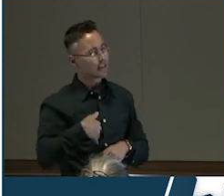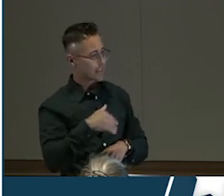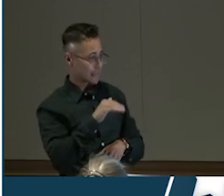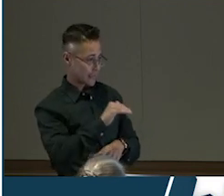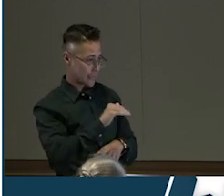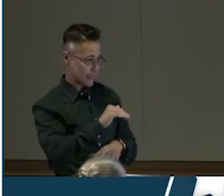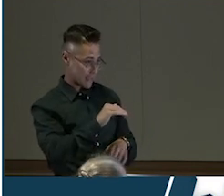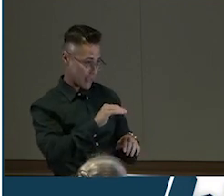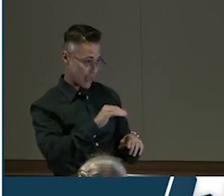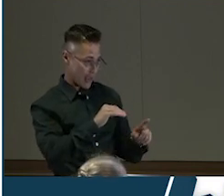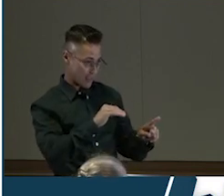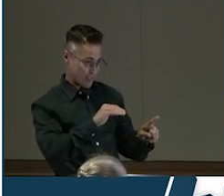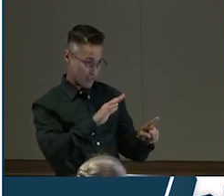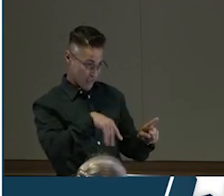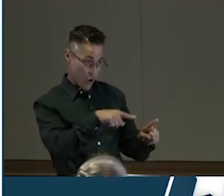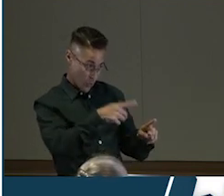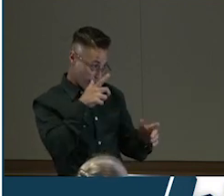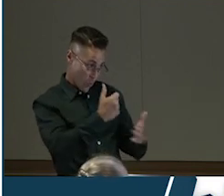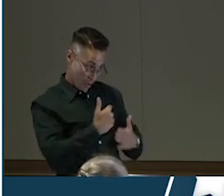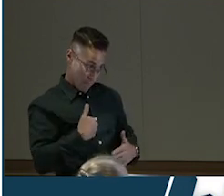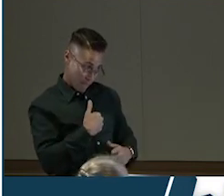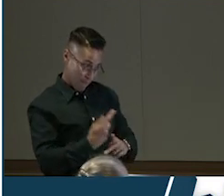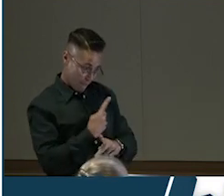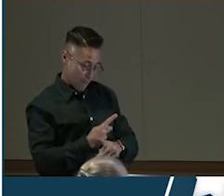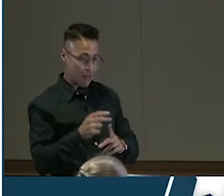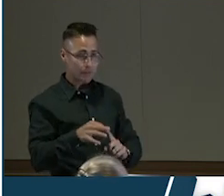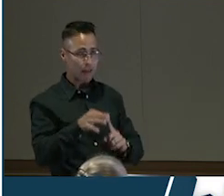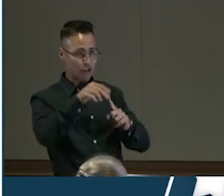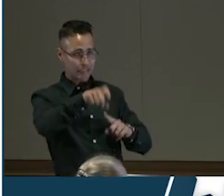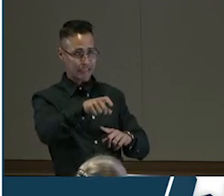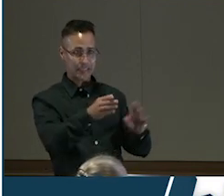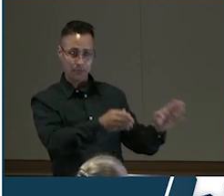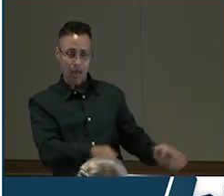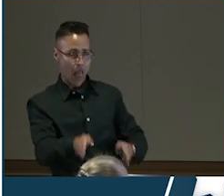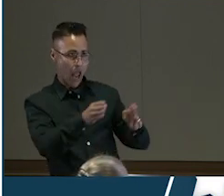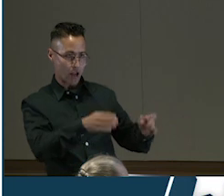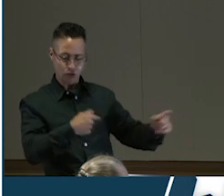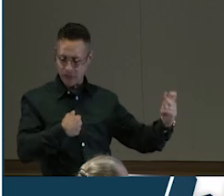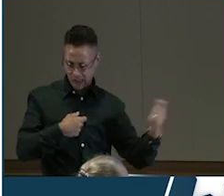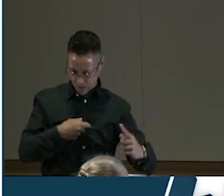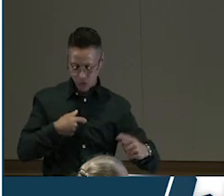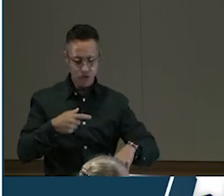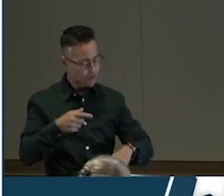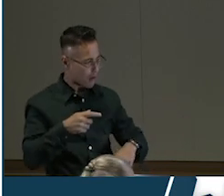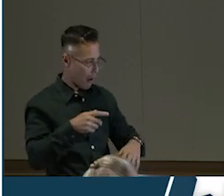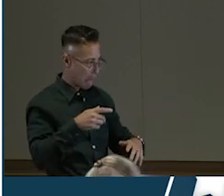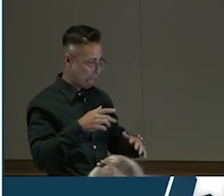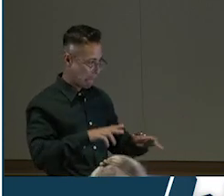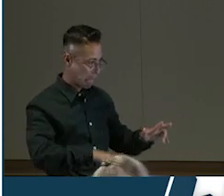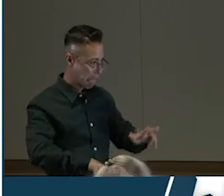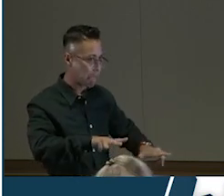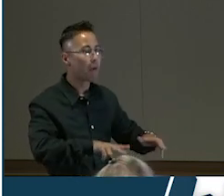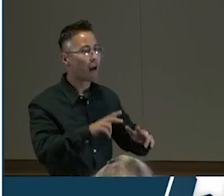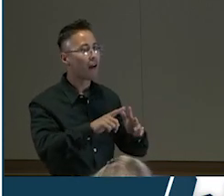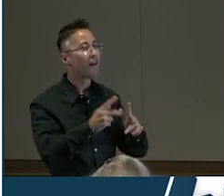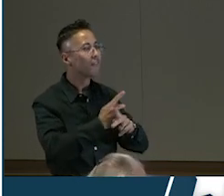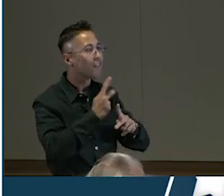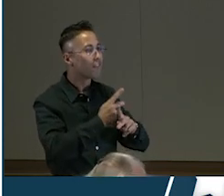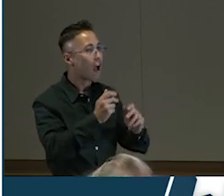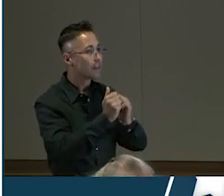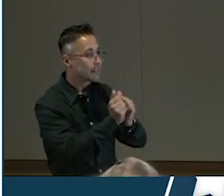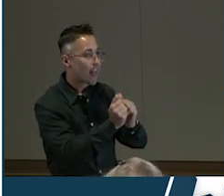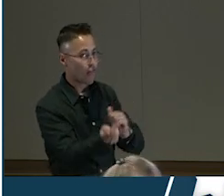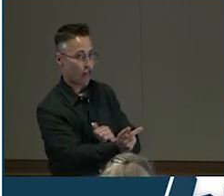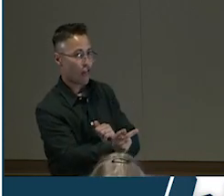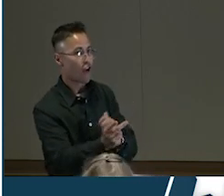going to help me figure out special needs planning." And he had no idea what he was doing, but he started to figure it out with her. And we ended up figuring out